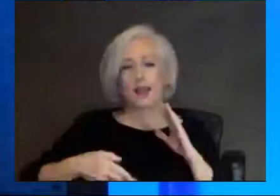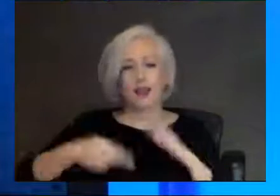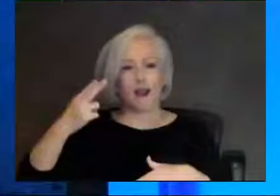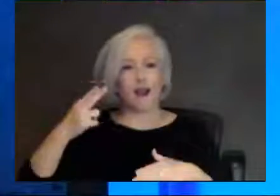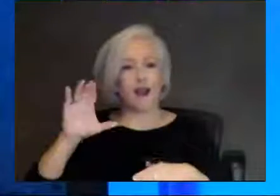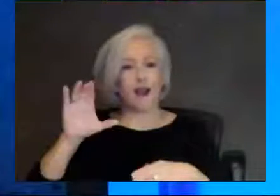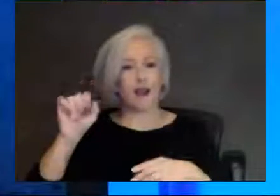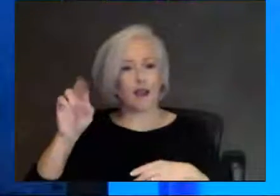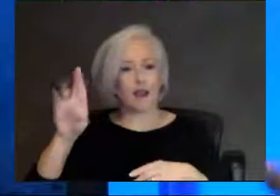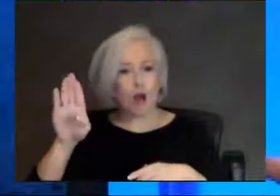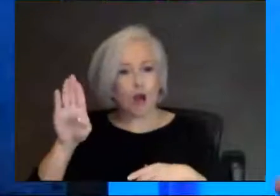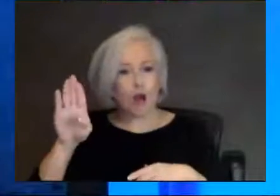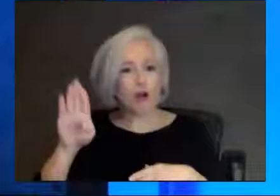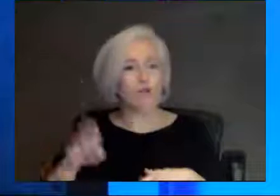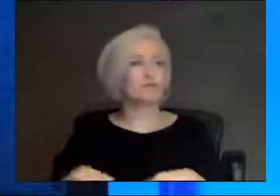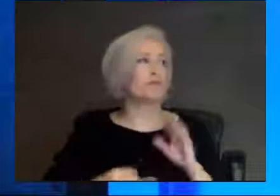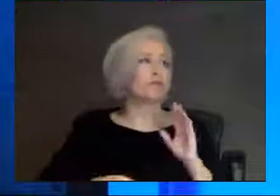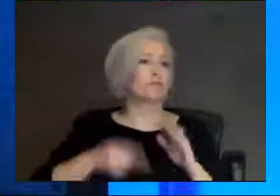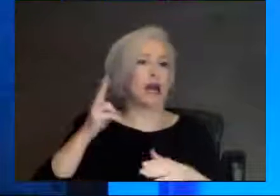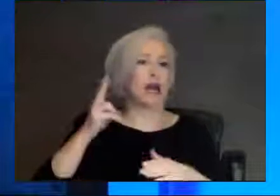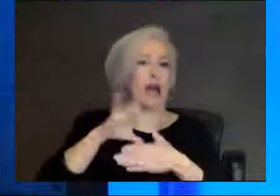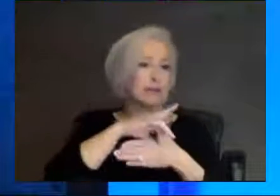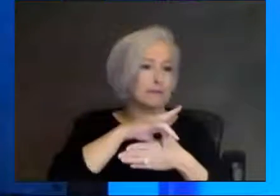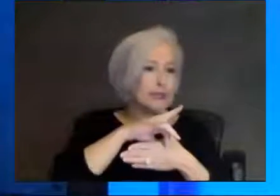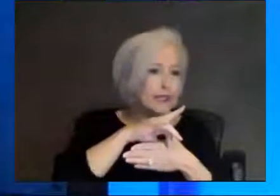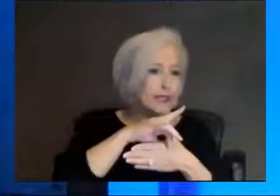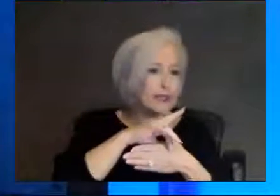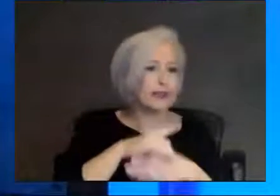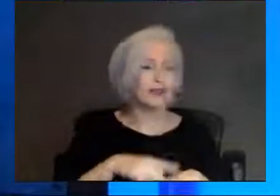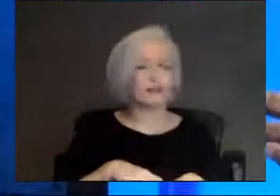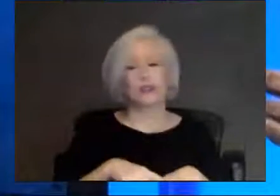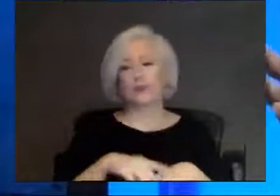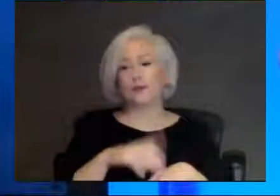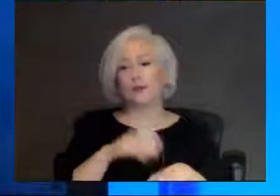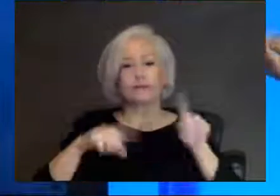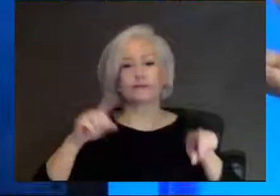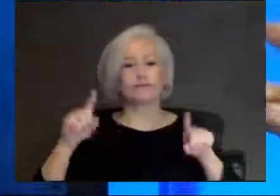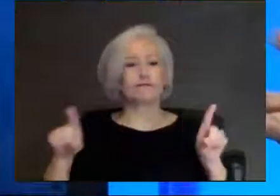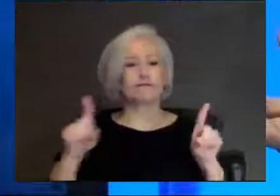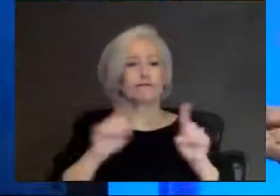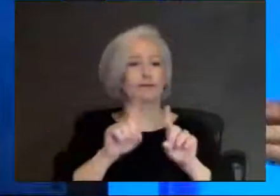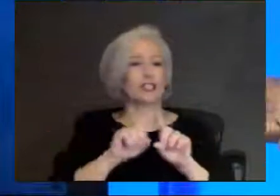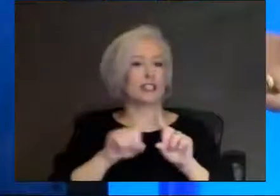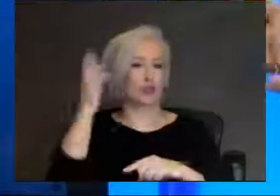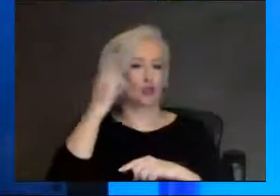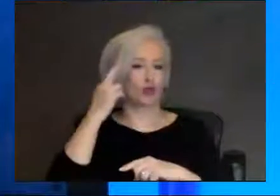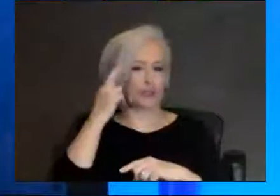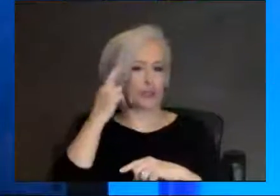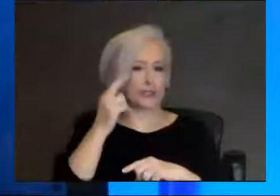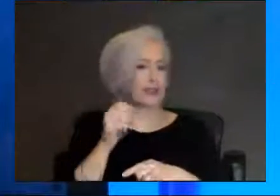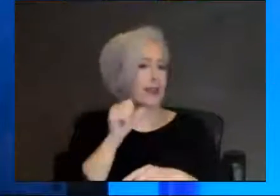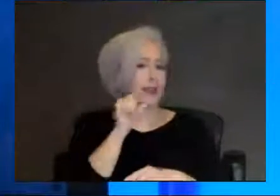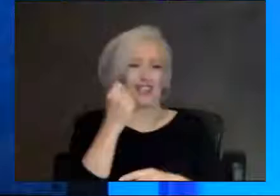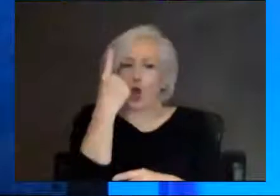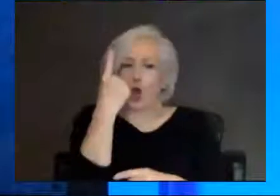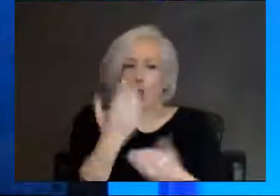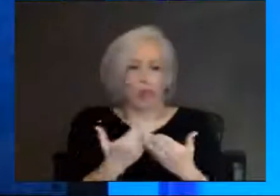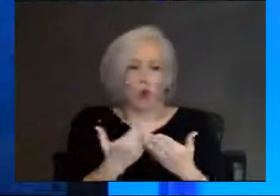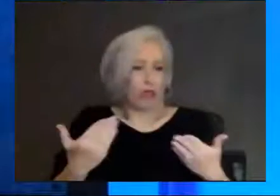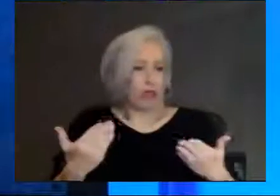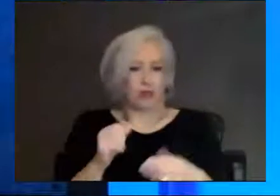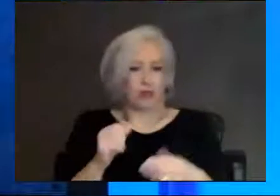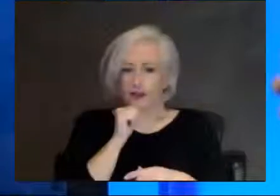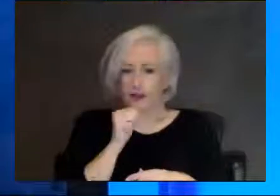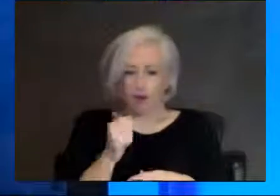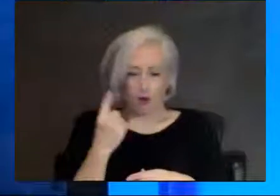also probable reasons for colon cancer. And I think it's not just one factor, but it's a combination of all which are